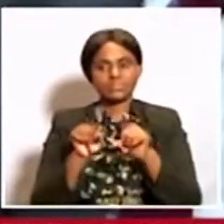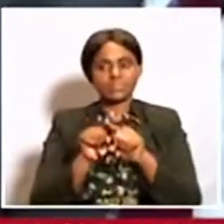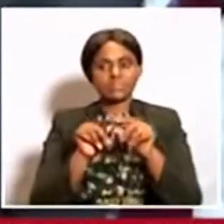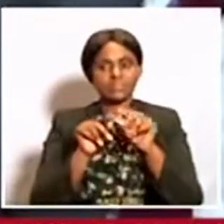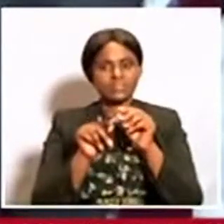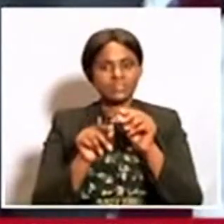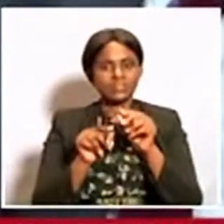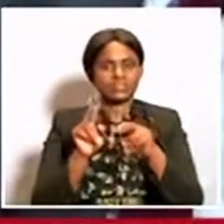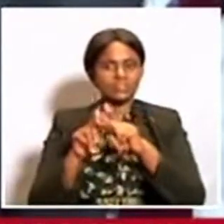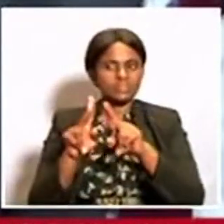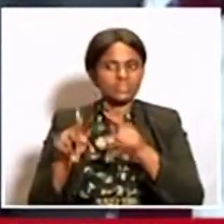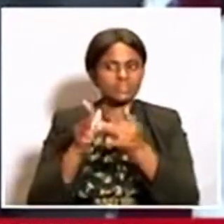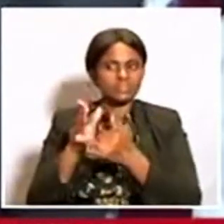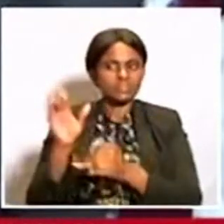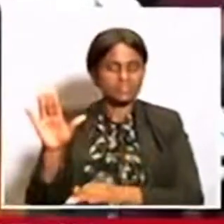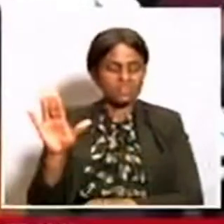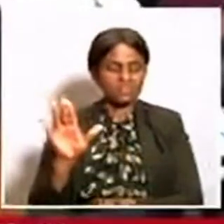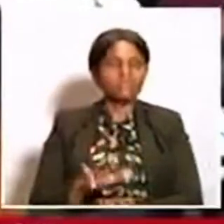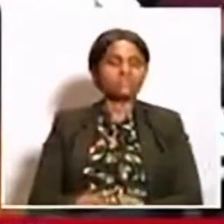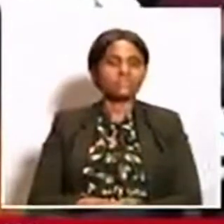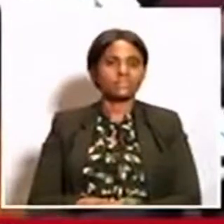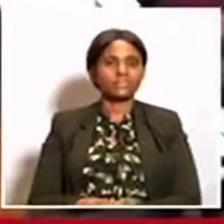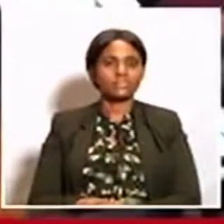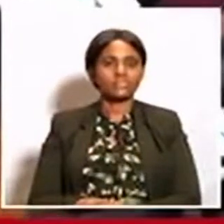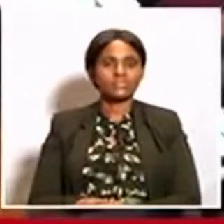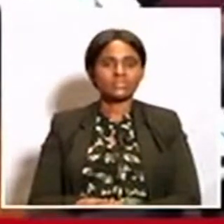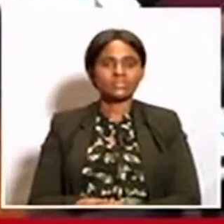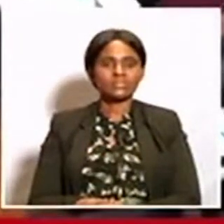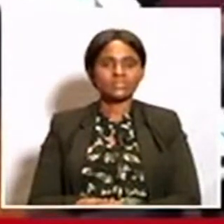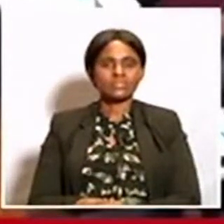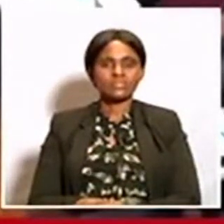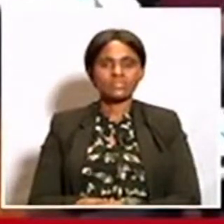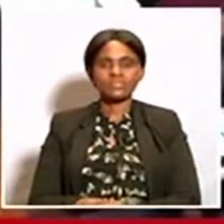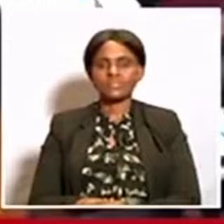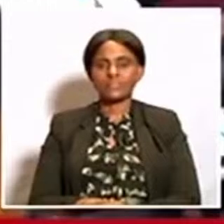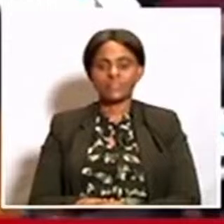through you. Just a minute, Honorable Sumumba.